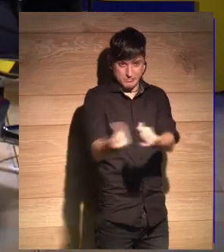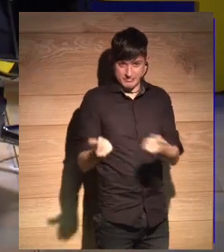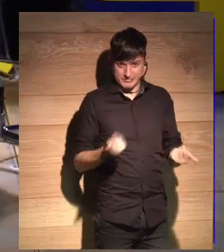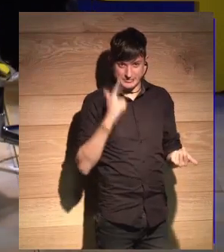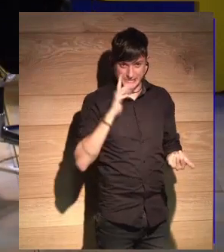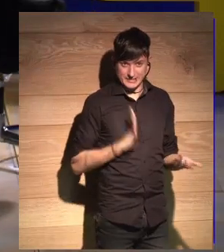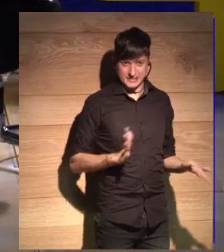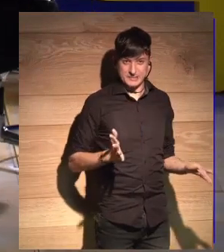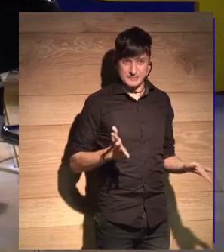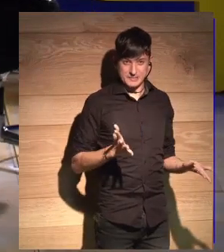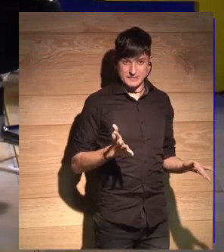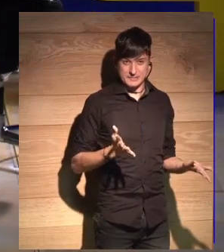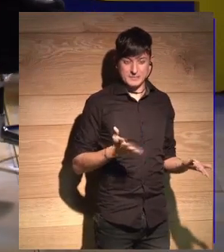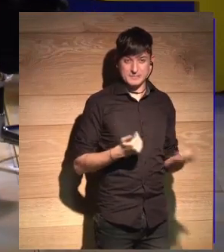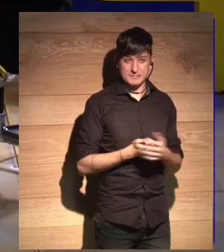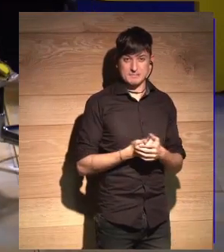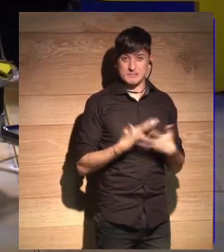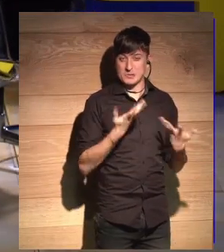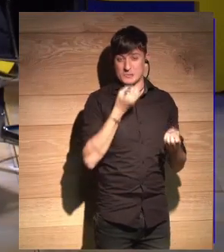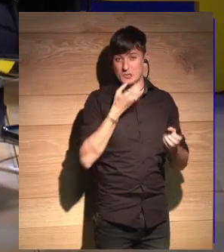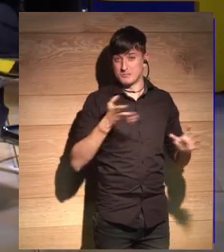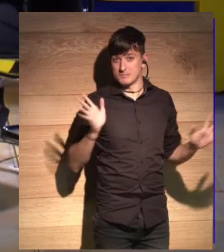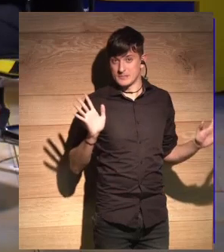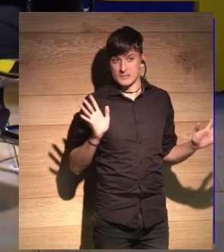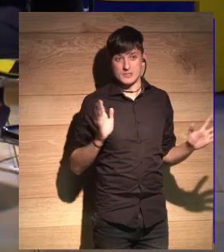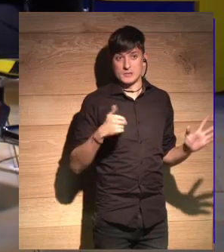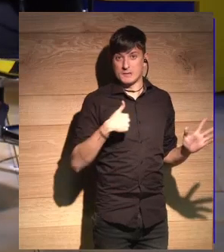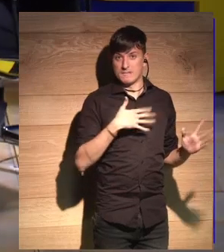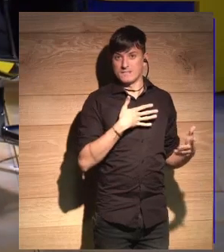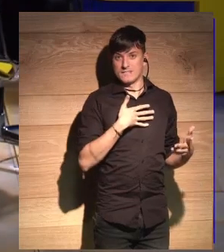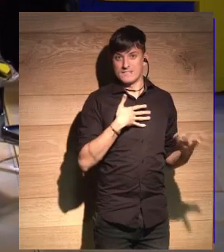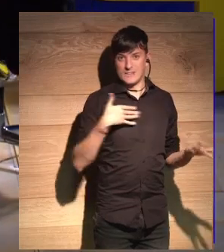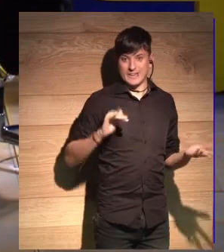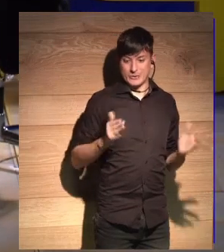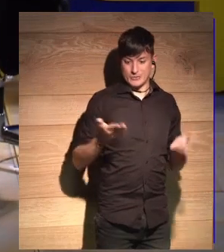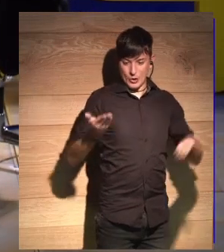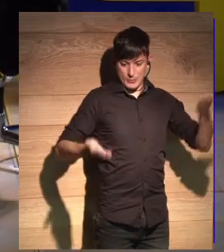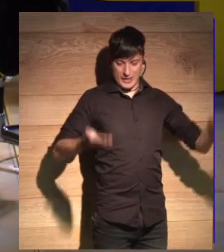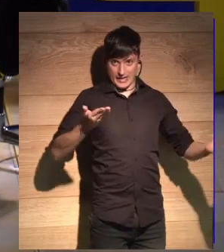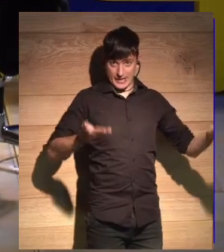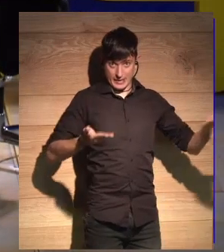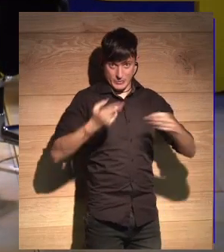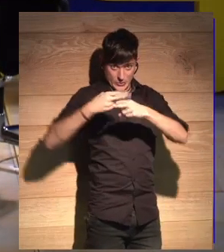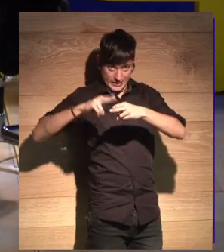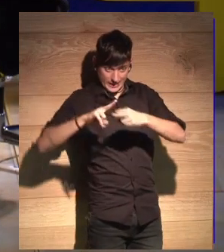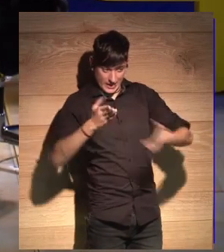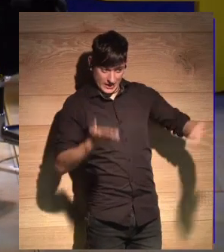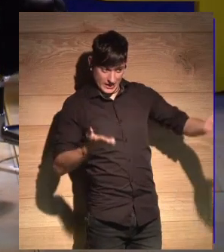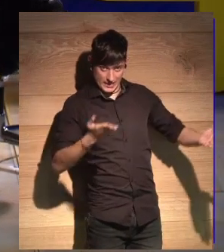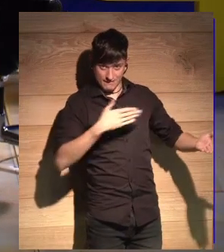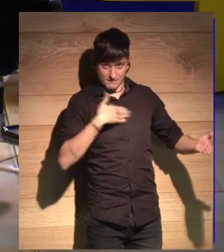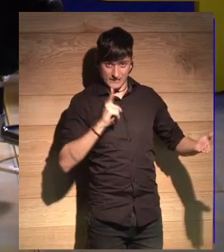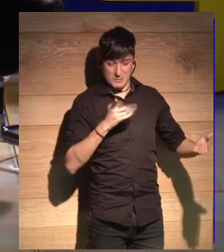Actually, not to bring up any politics, but, you know, it's that we wait until the ultimate crisis point, and then